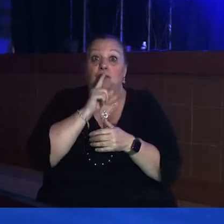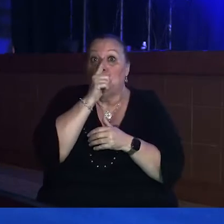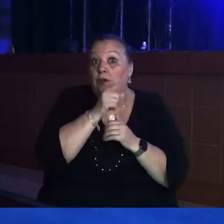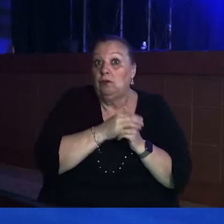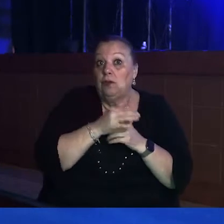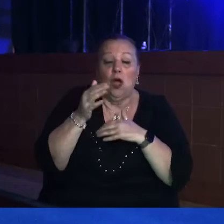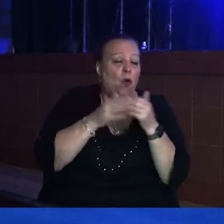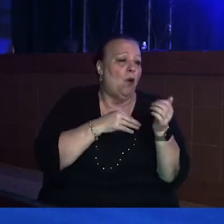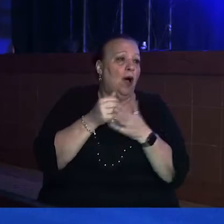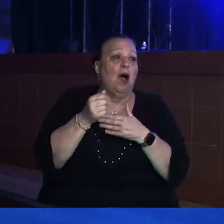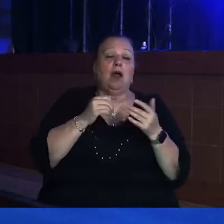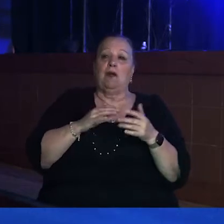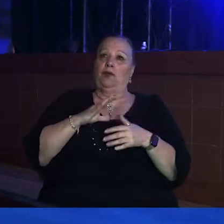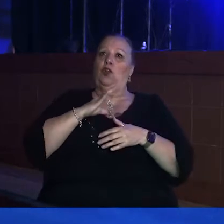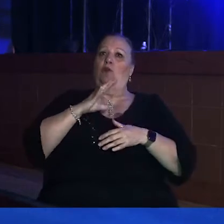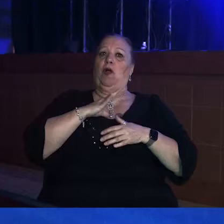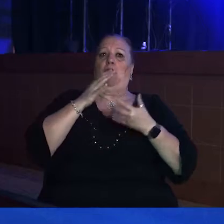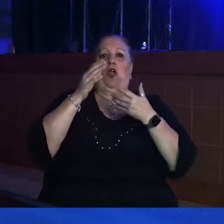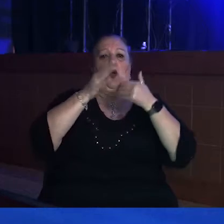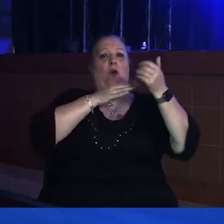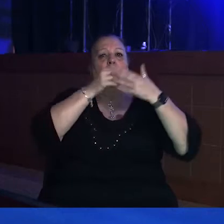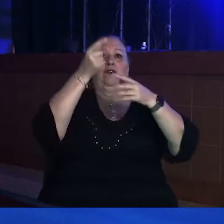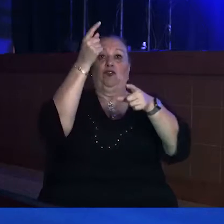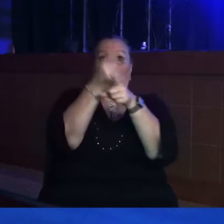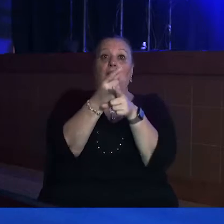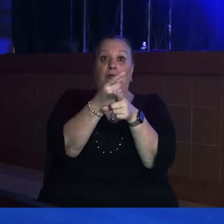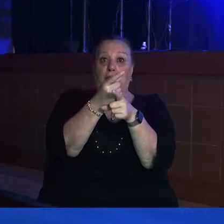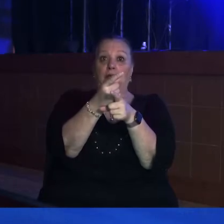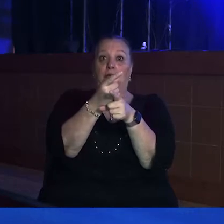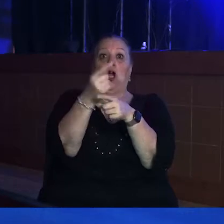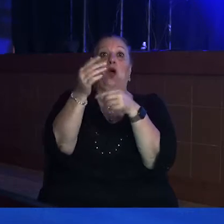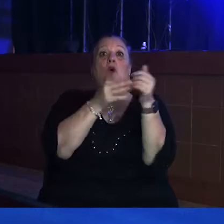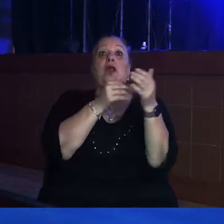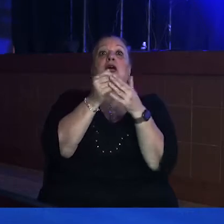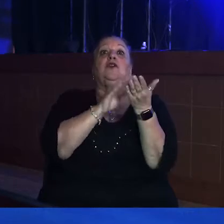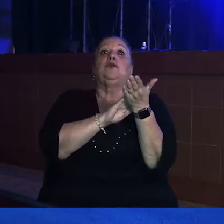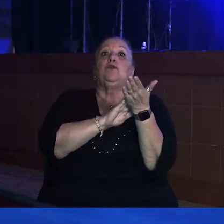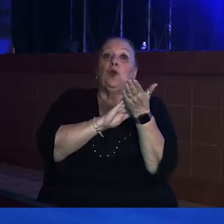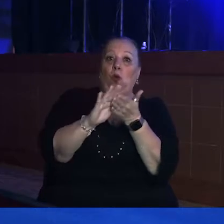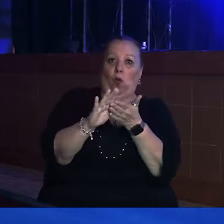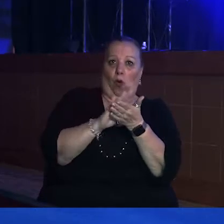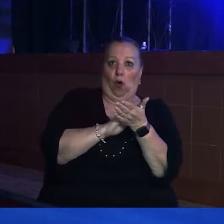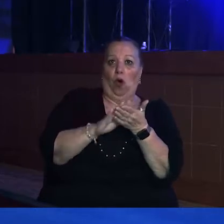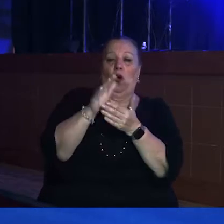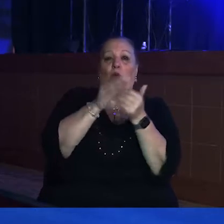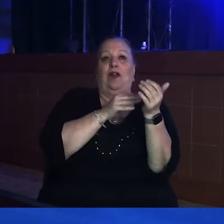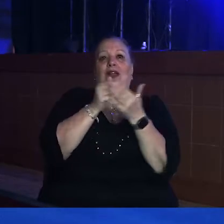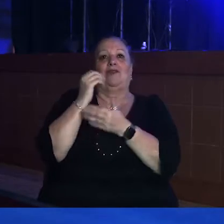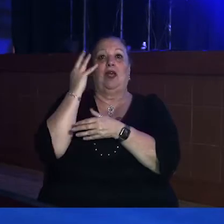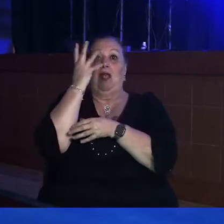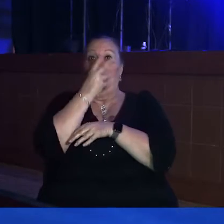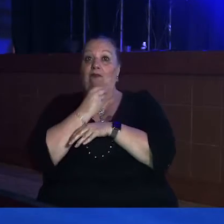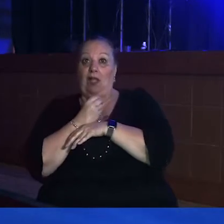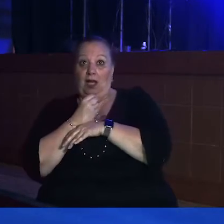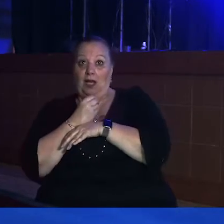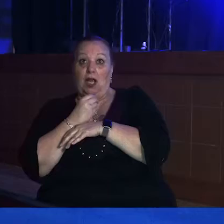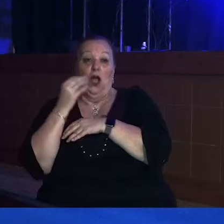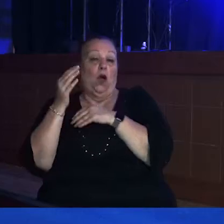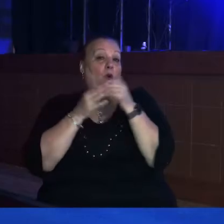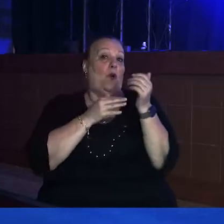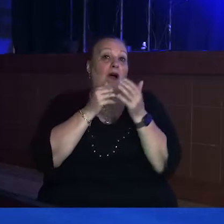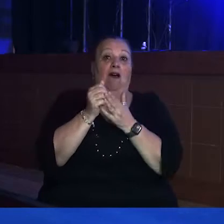noble, whatever's right, whatever's pure, whatever's lovely, whatever is